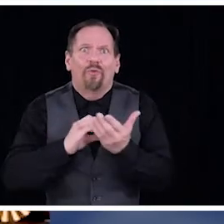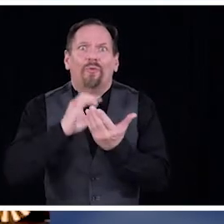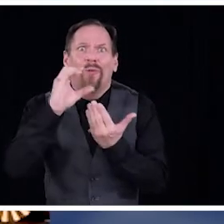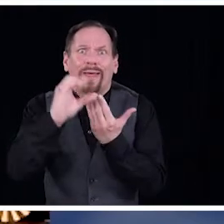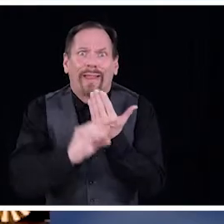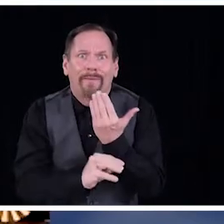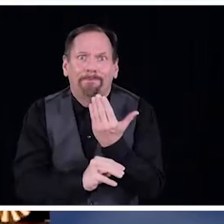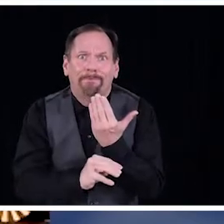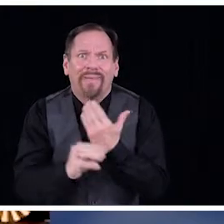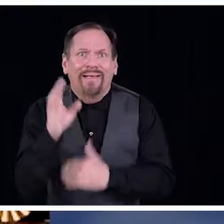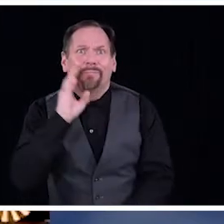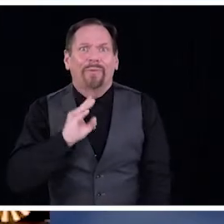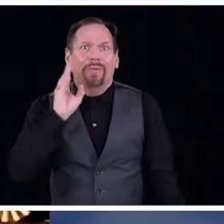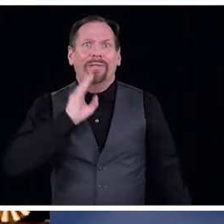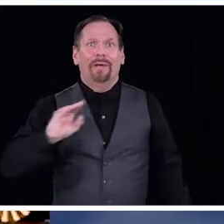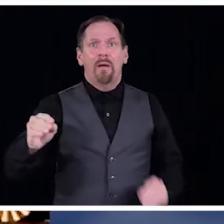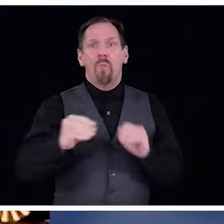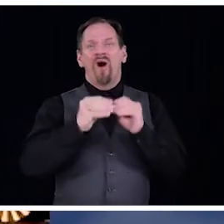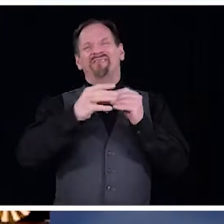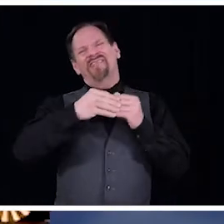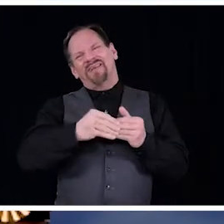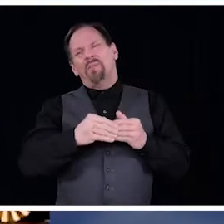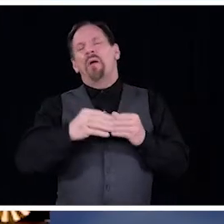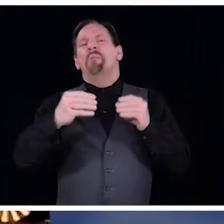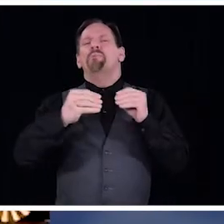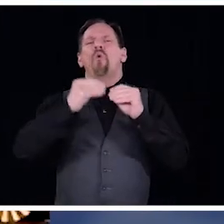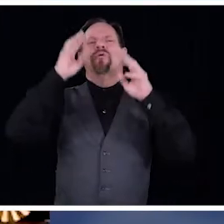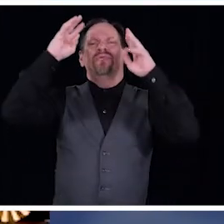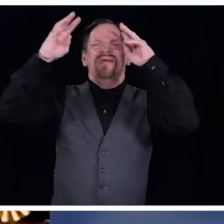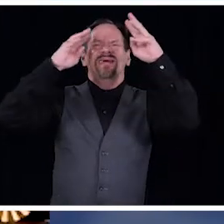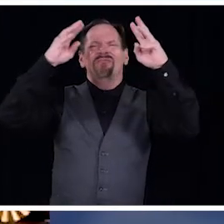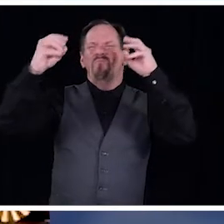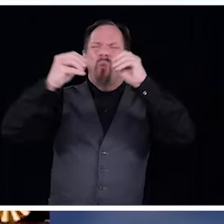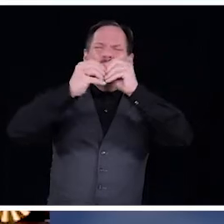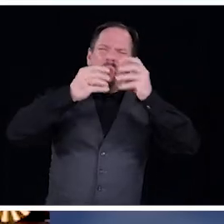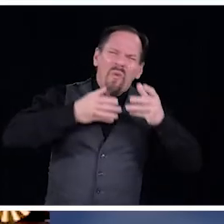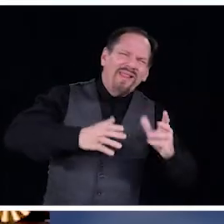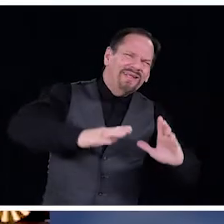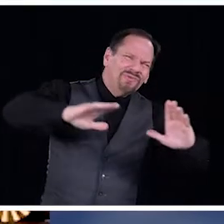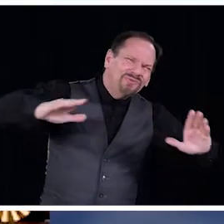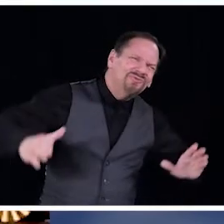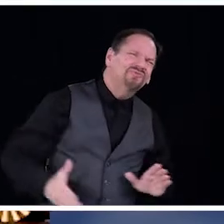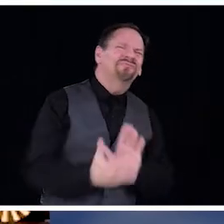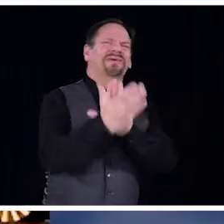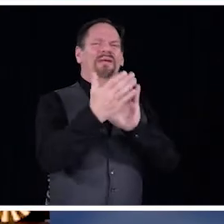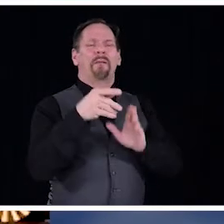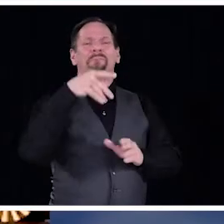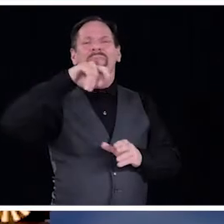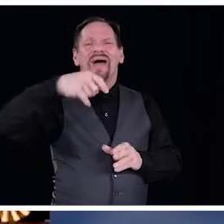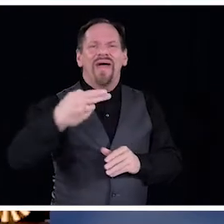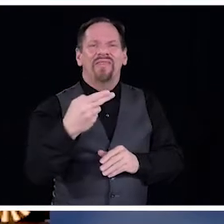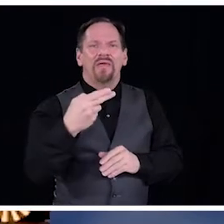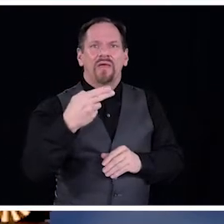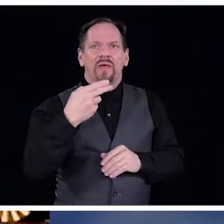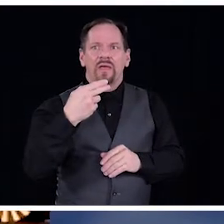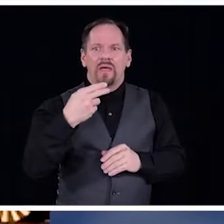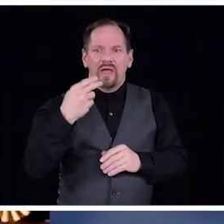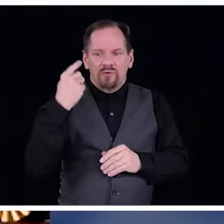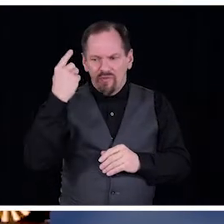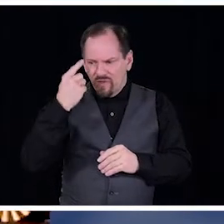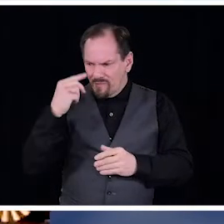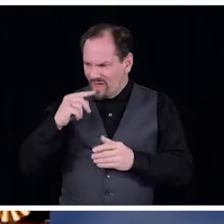more flexible, more creative, and more willing to try different pathways to success, and even to rethink what constitutes